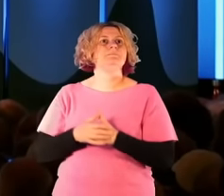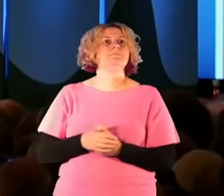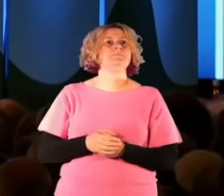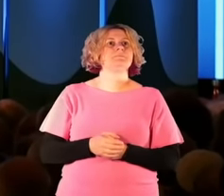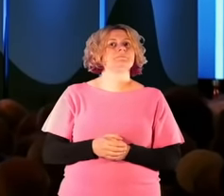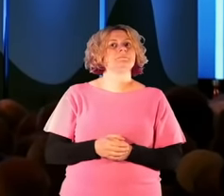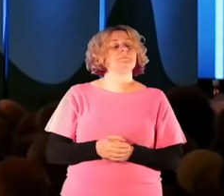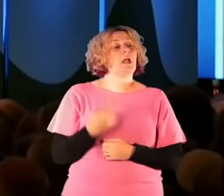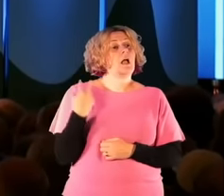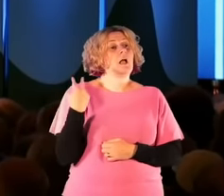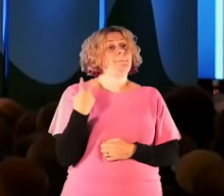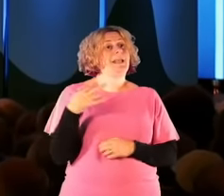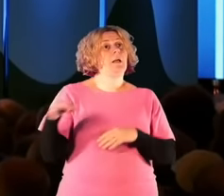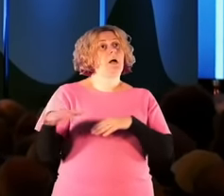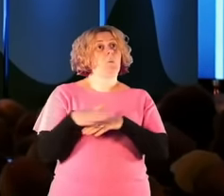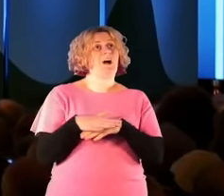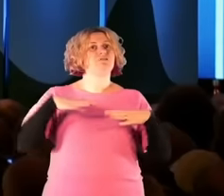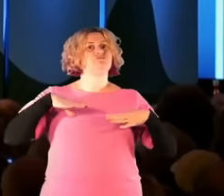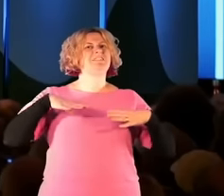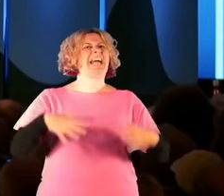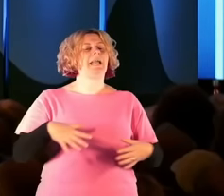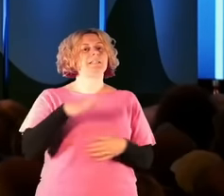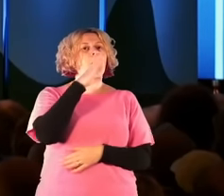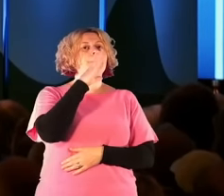to Birmingham. Can you imagine that?